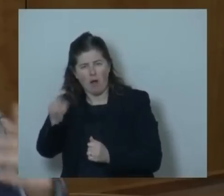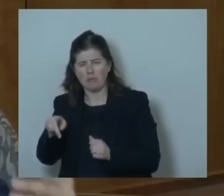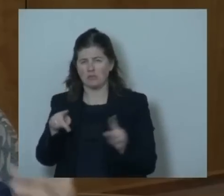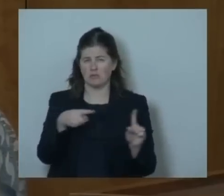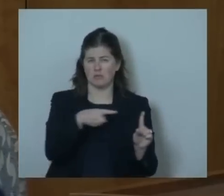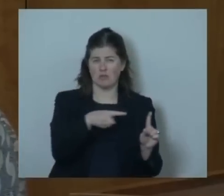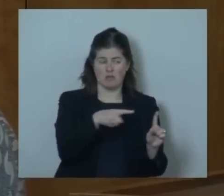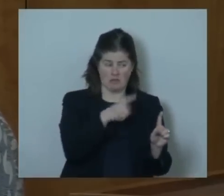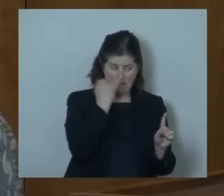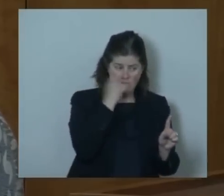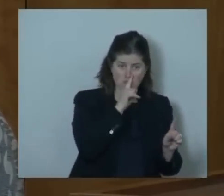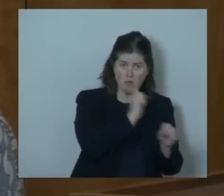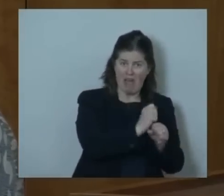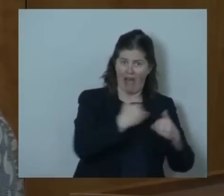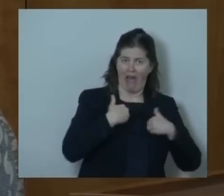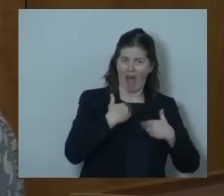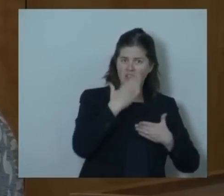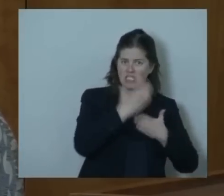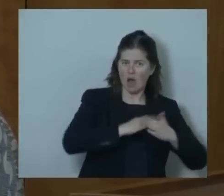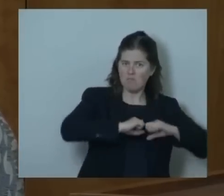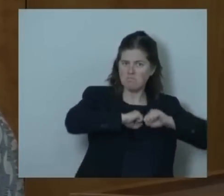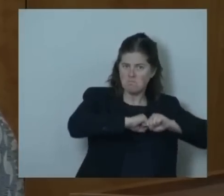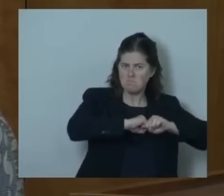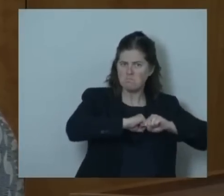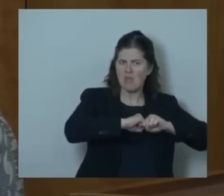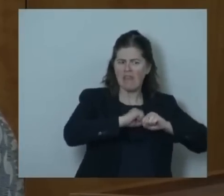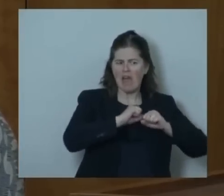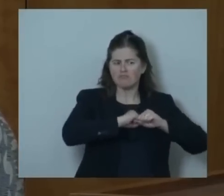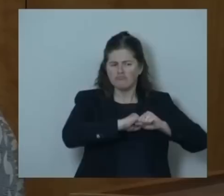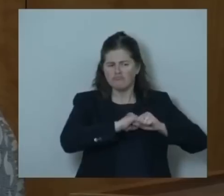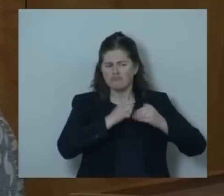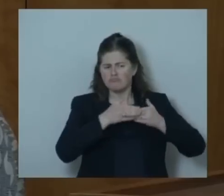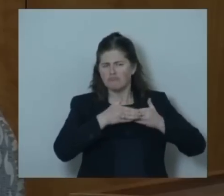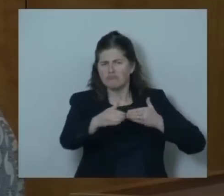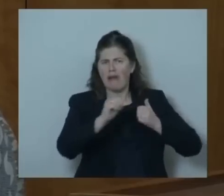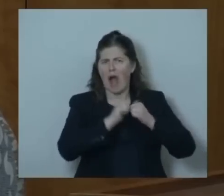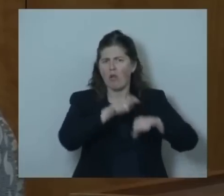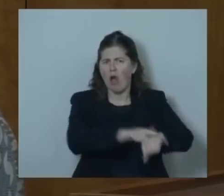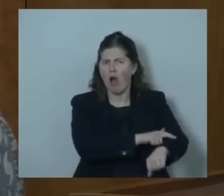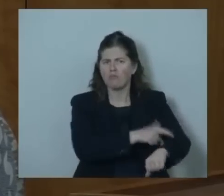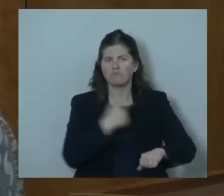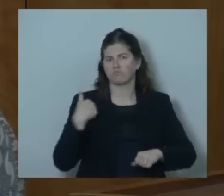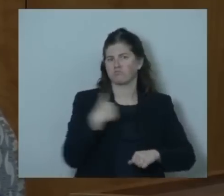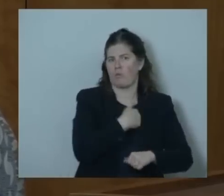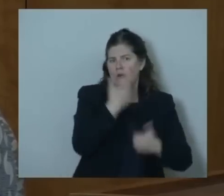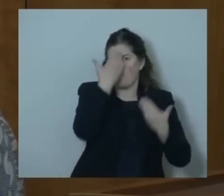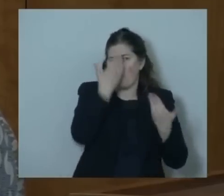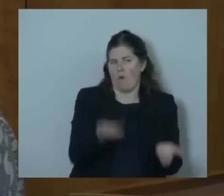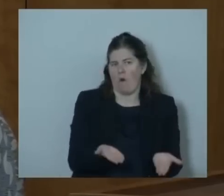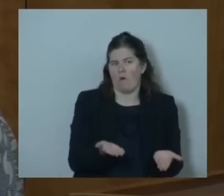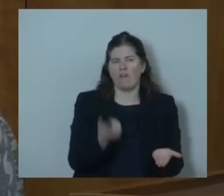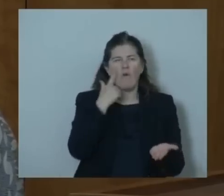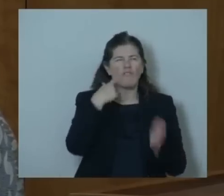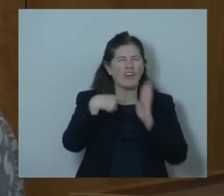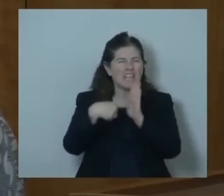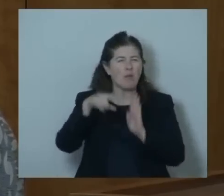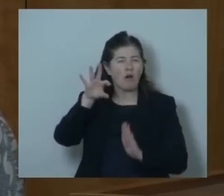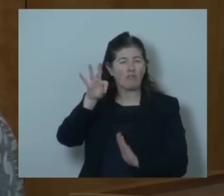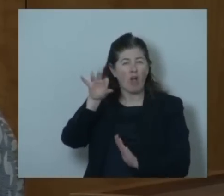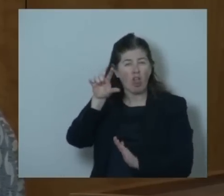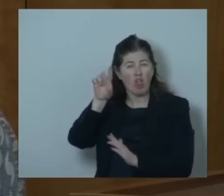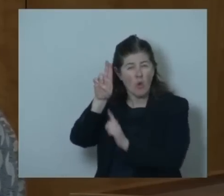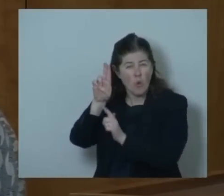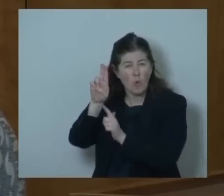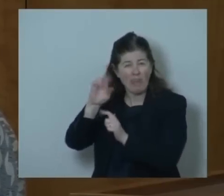do confer some sort of immunity, how long does that immunity last? We have no idea about that either. We know for influenza that